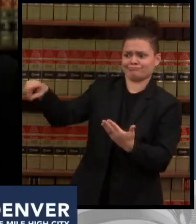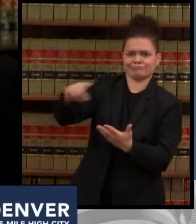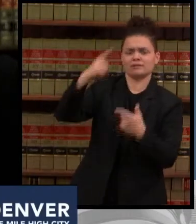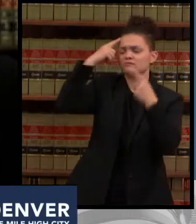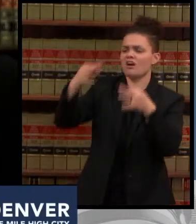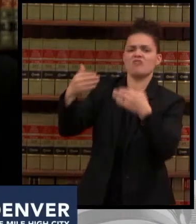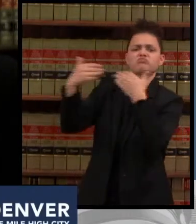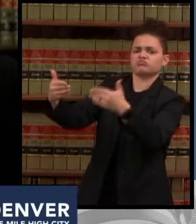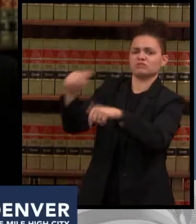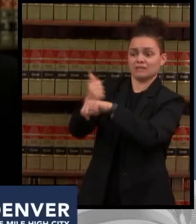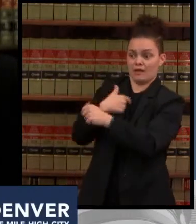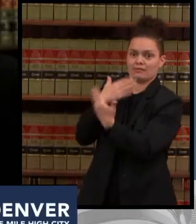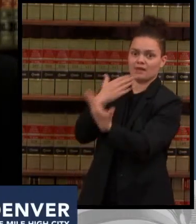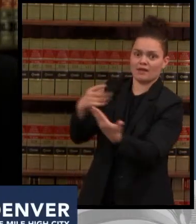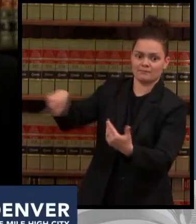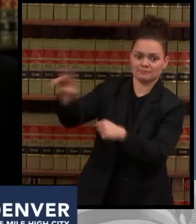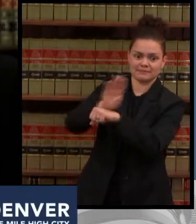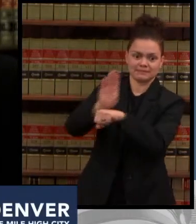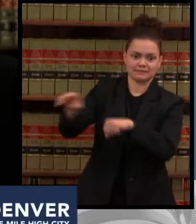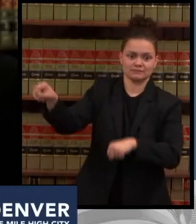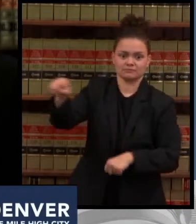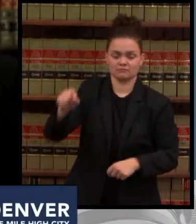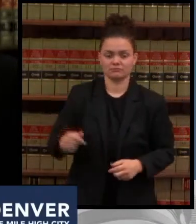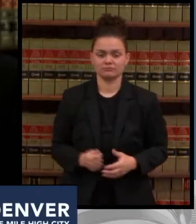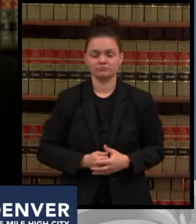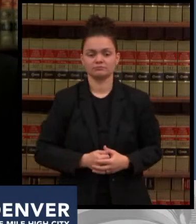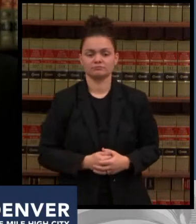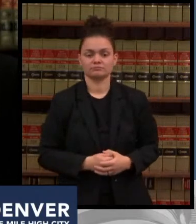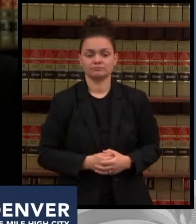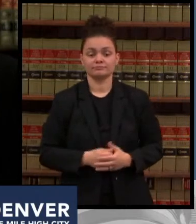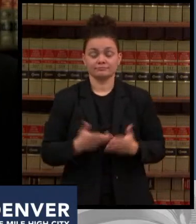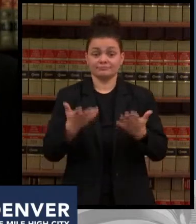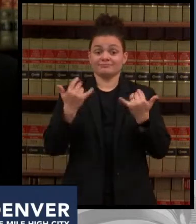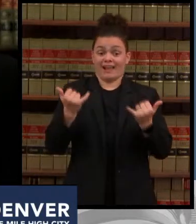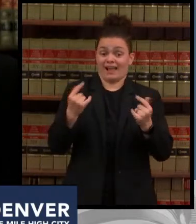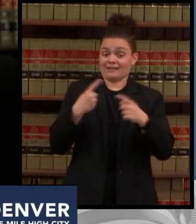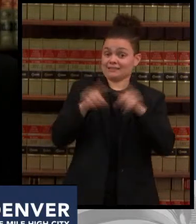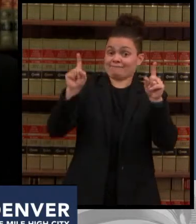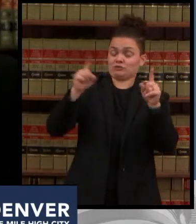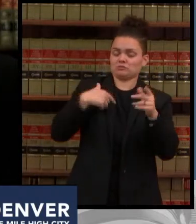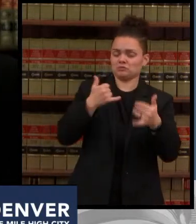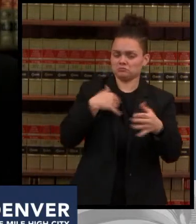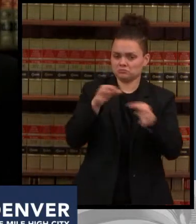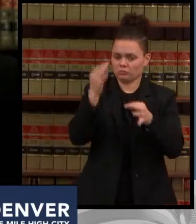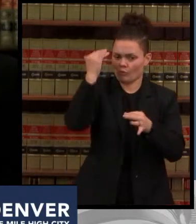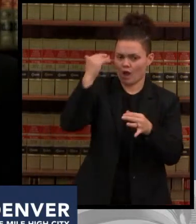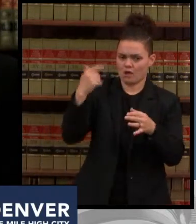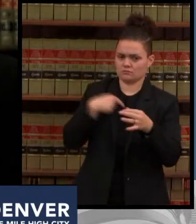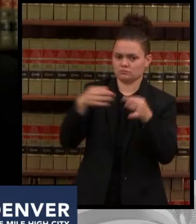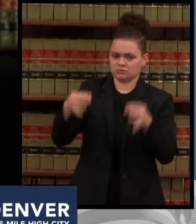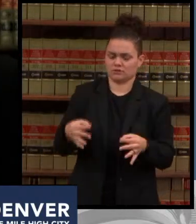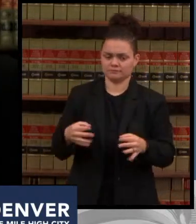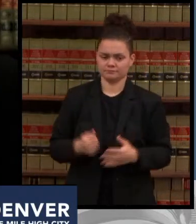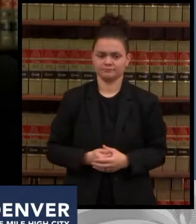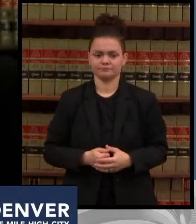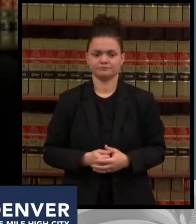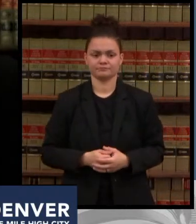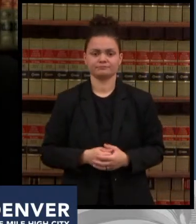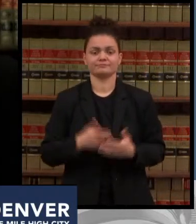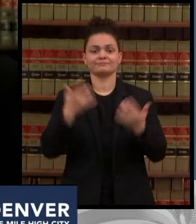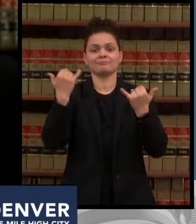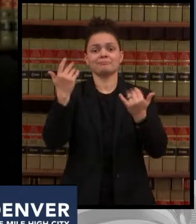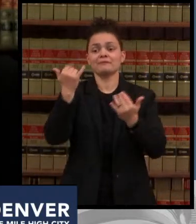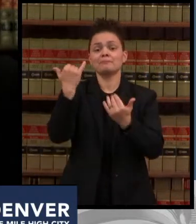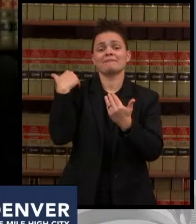between now and the beginning of January is that everyone will now need to do that. All businesses will now